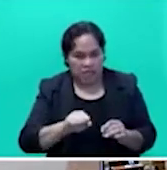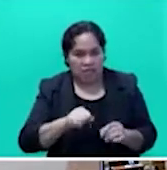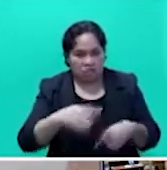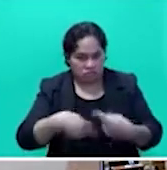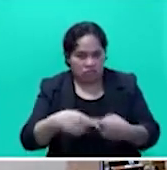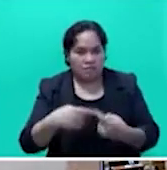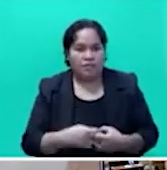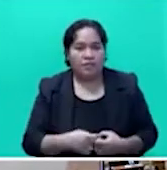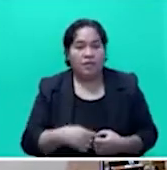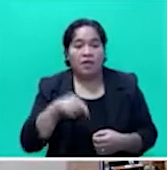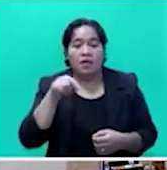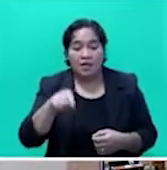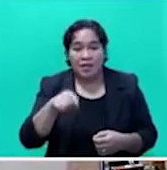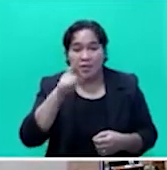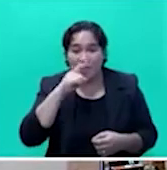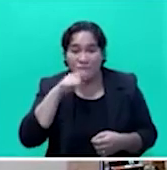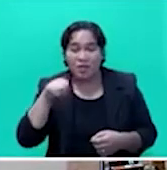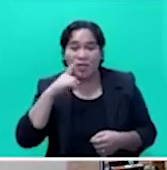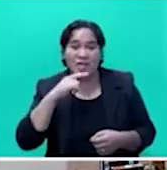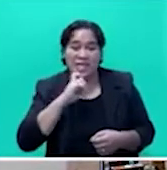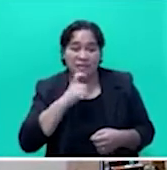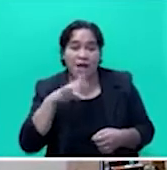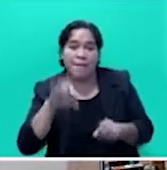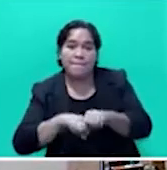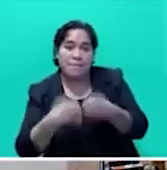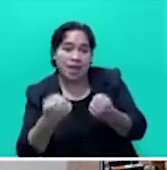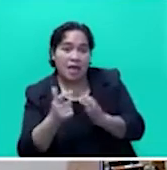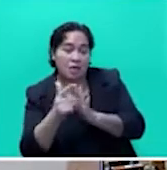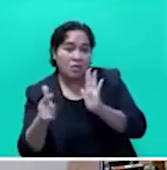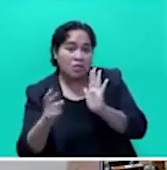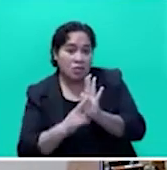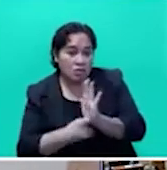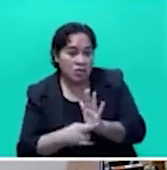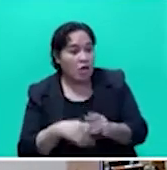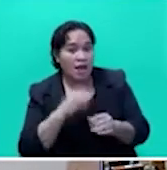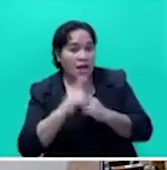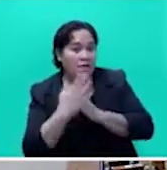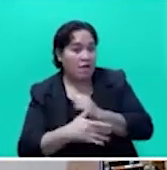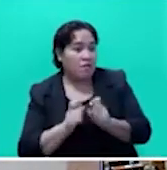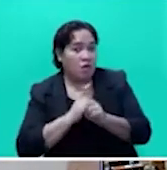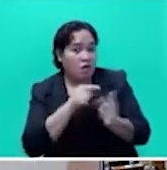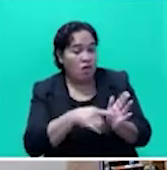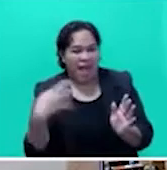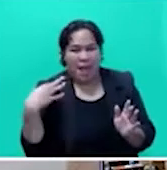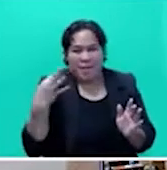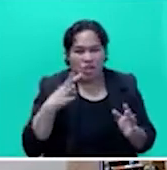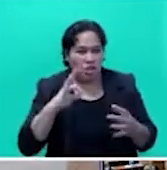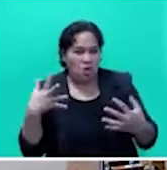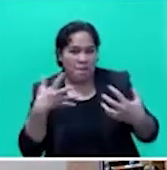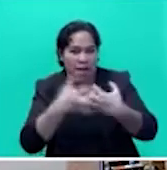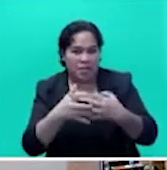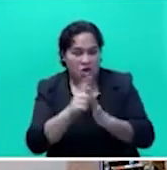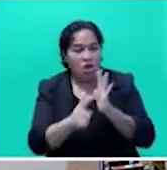Director Lands can be refused by the Director Lands where there is a breach of the lease conditions or where the application is not in accordance with the